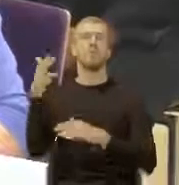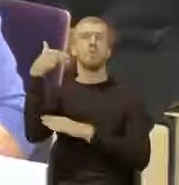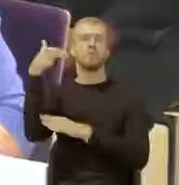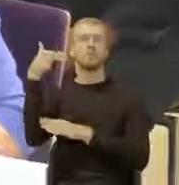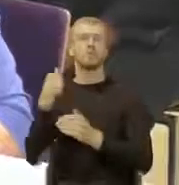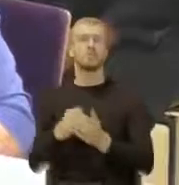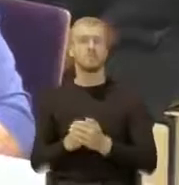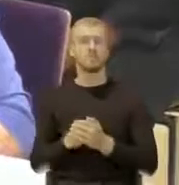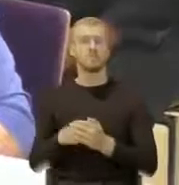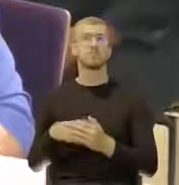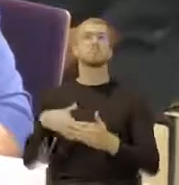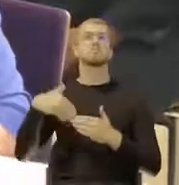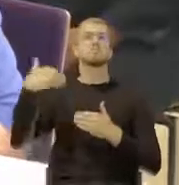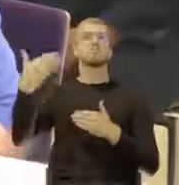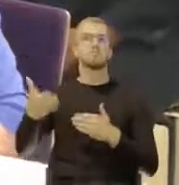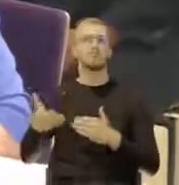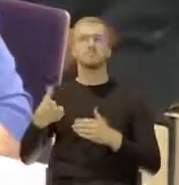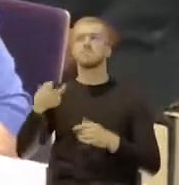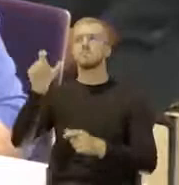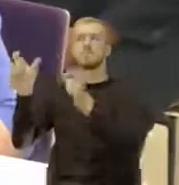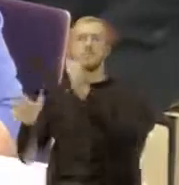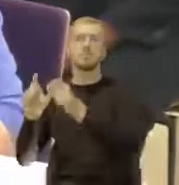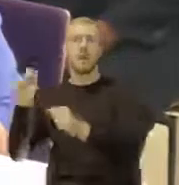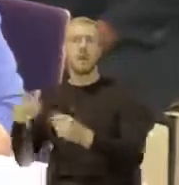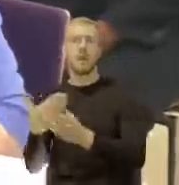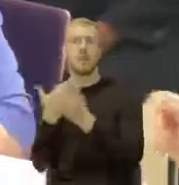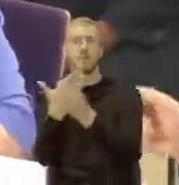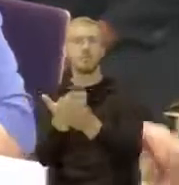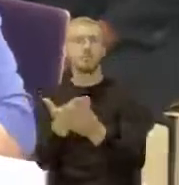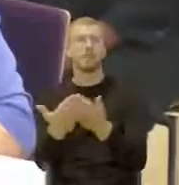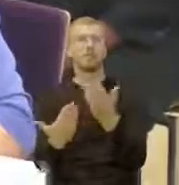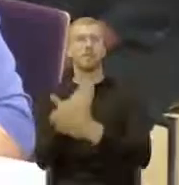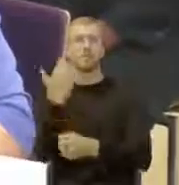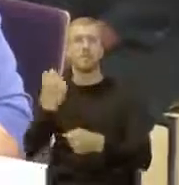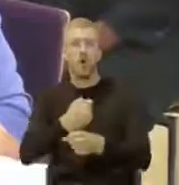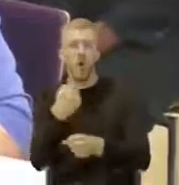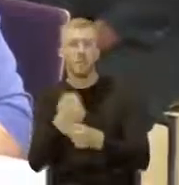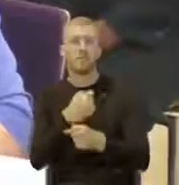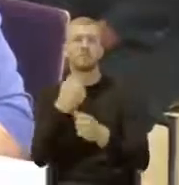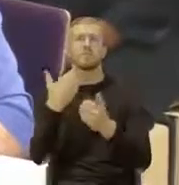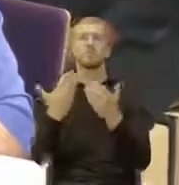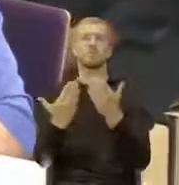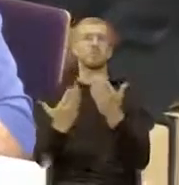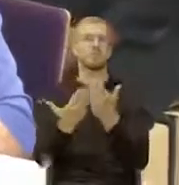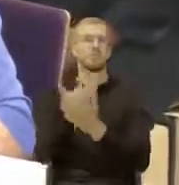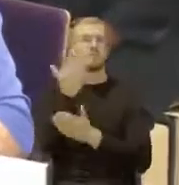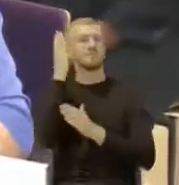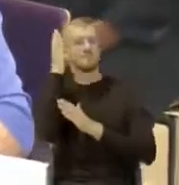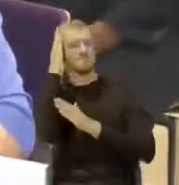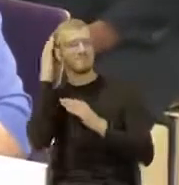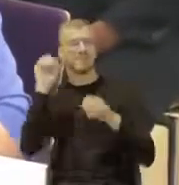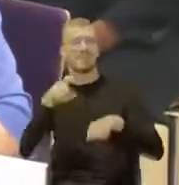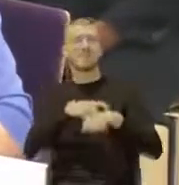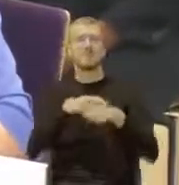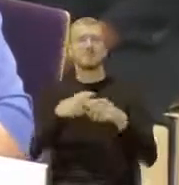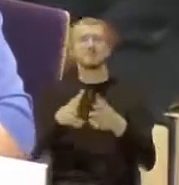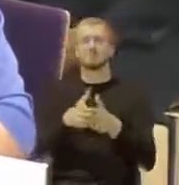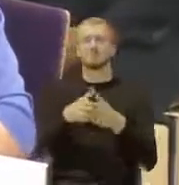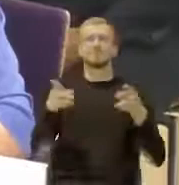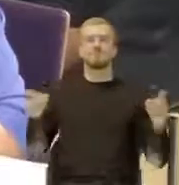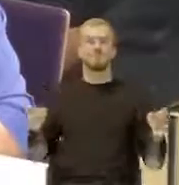accommodations. Our city, as the other cities from the Eurasia continent, to be a part of all